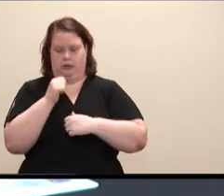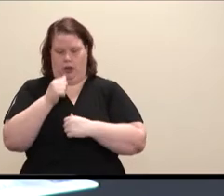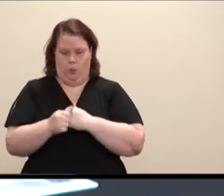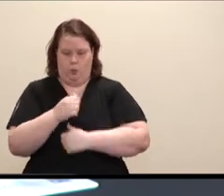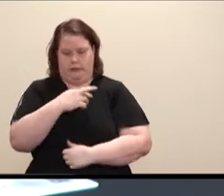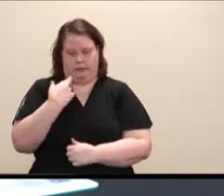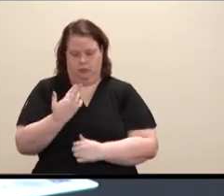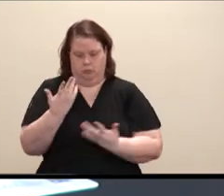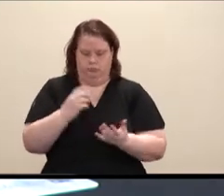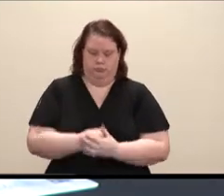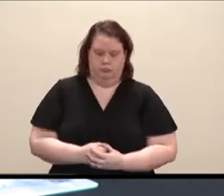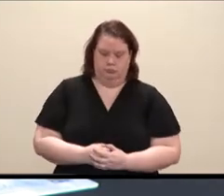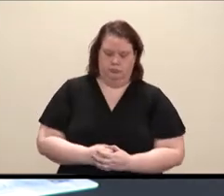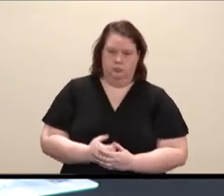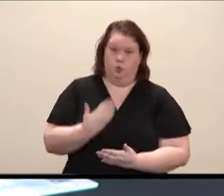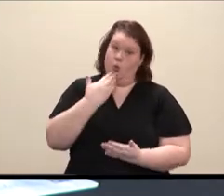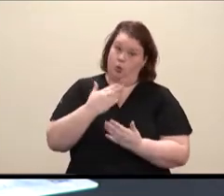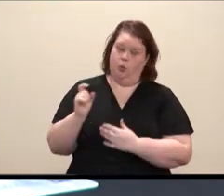question.